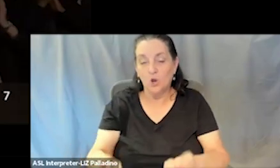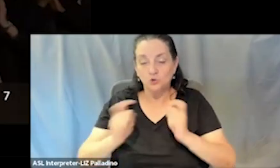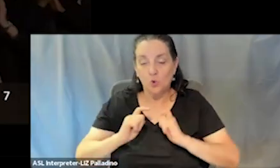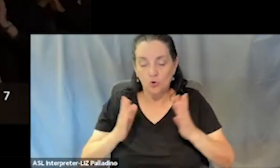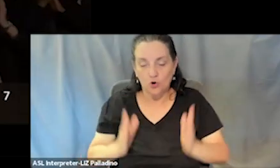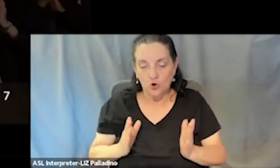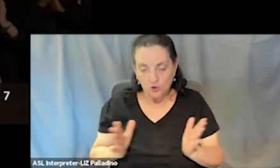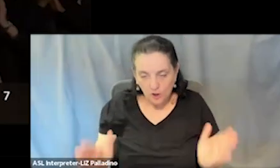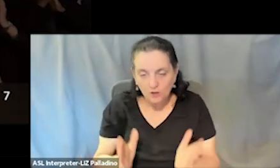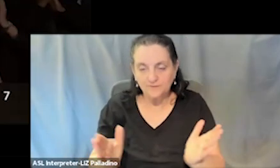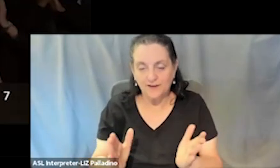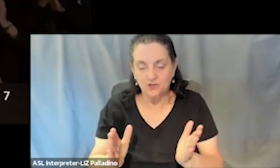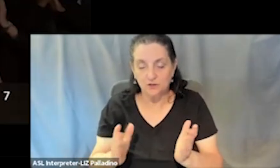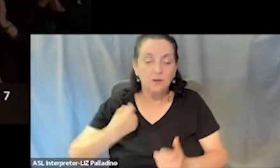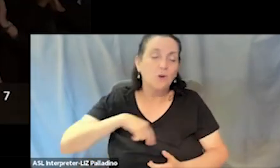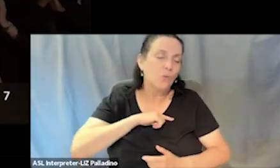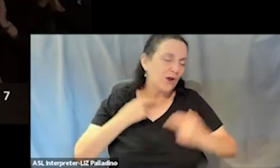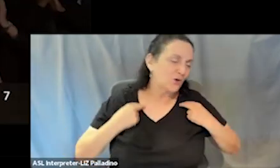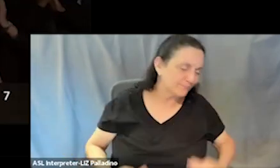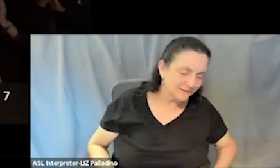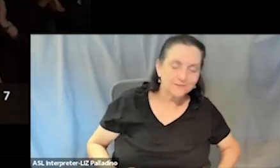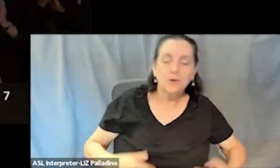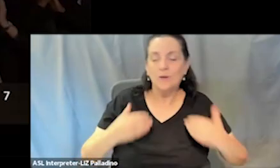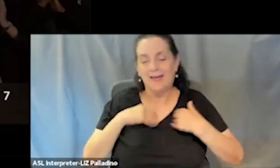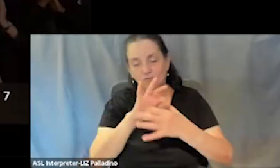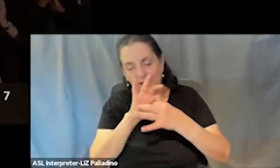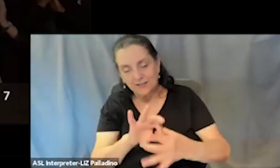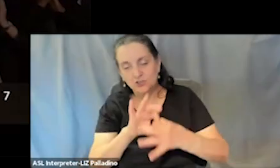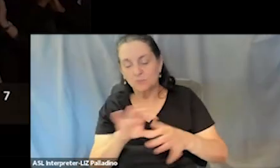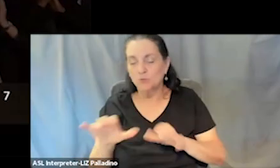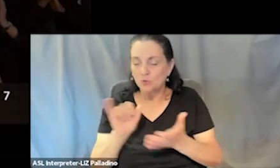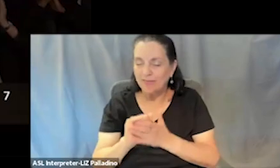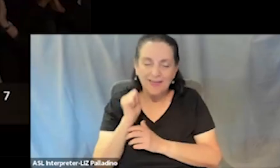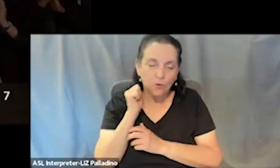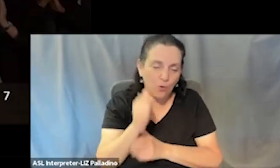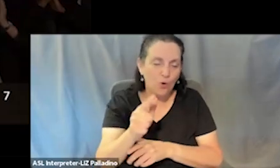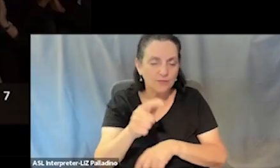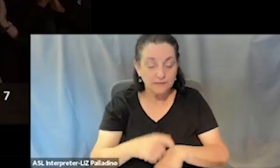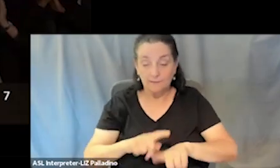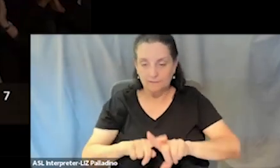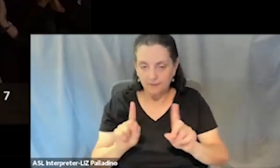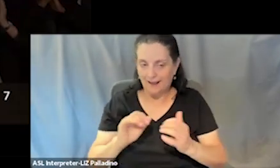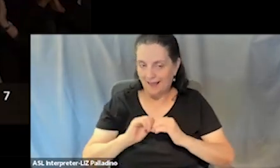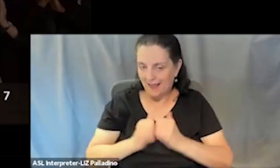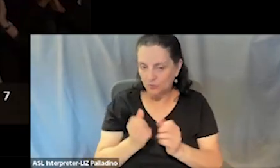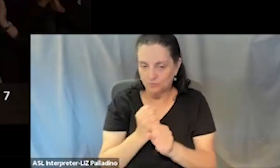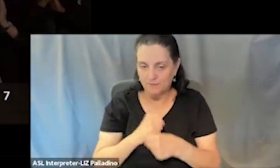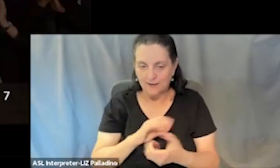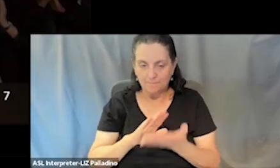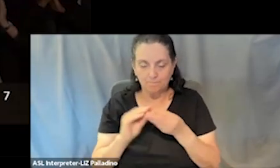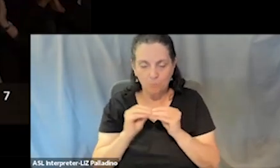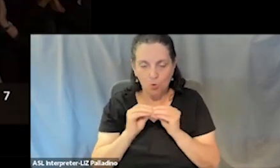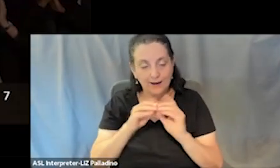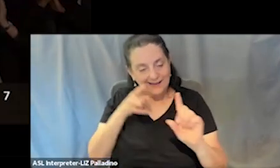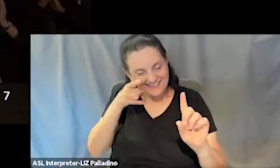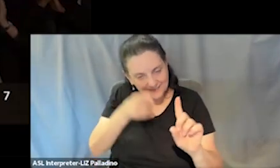cycle. Again, we're humans, we're in relationship, we do this all the time. This is just a way to make it more intentional when you